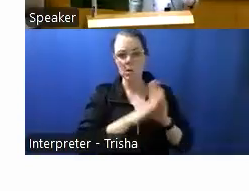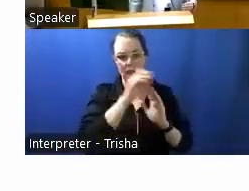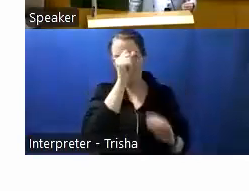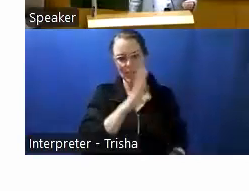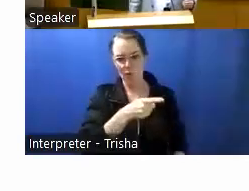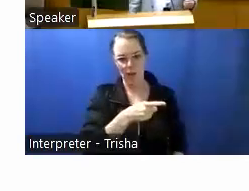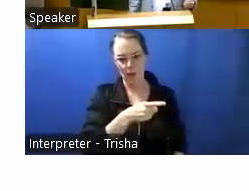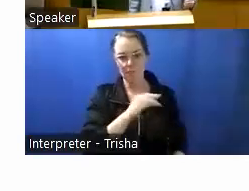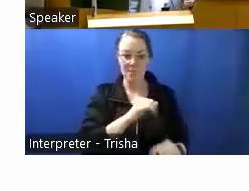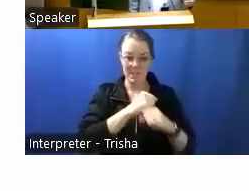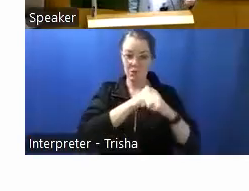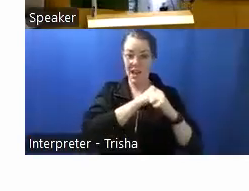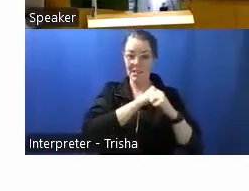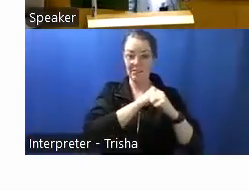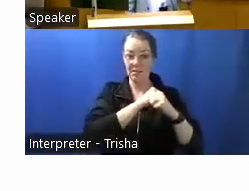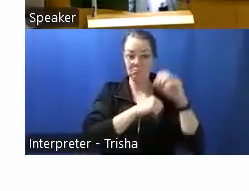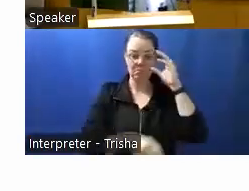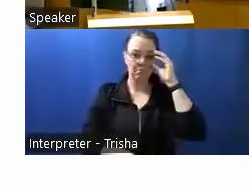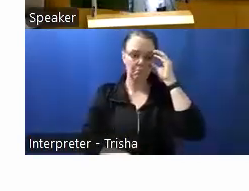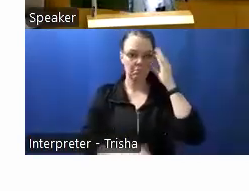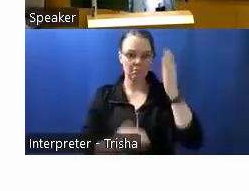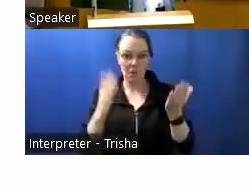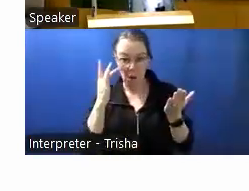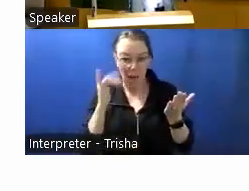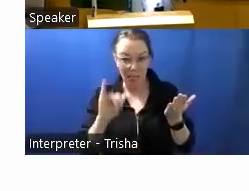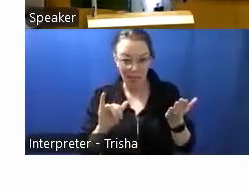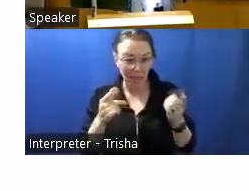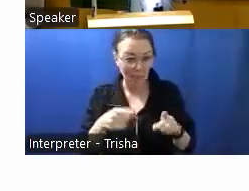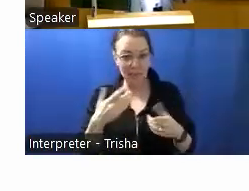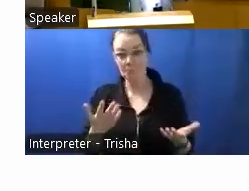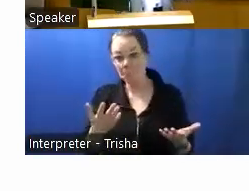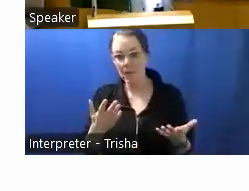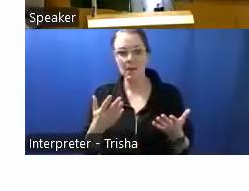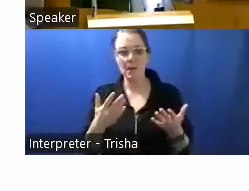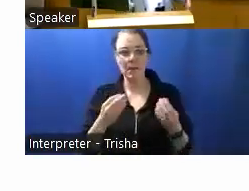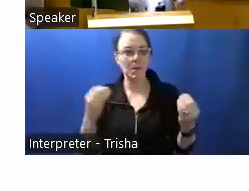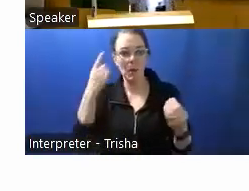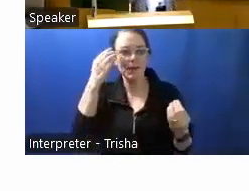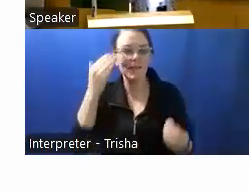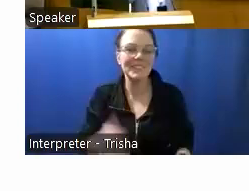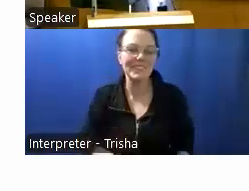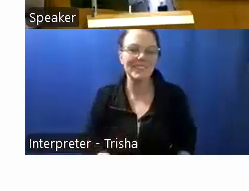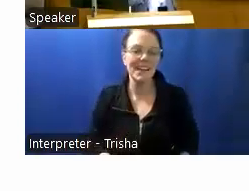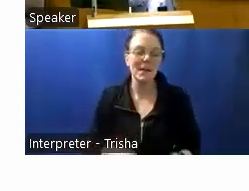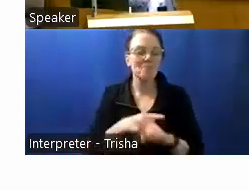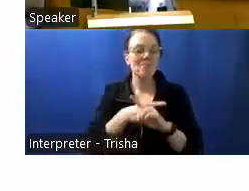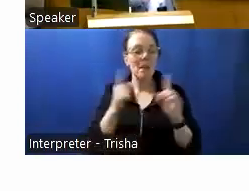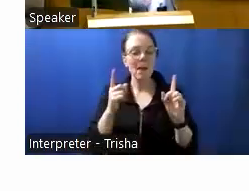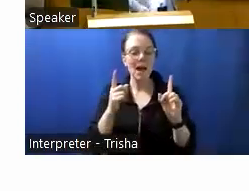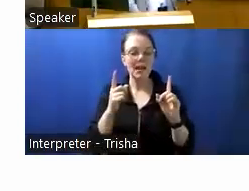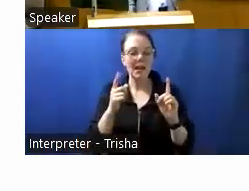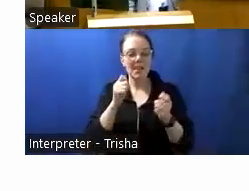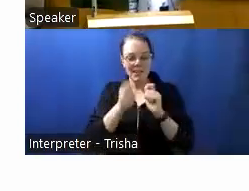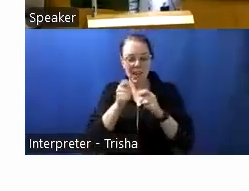So it's protective. And why that is has to do with, nobody knows, but there's the changes that happen